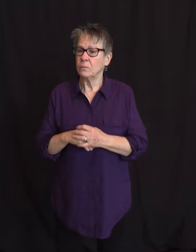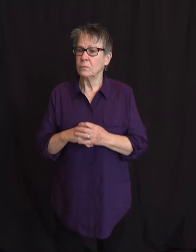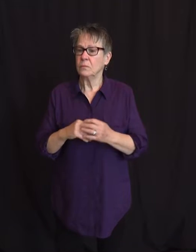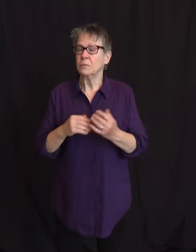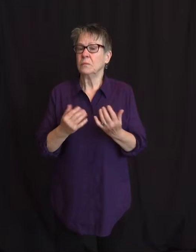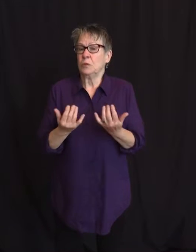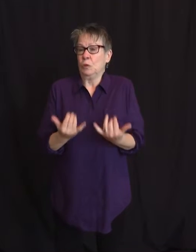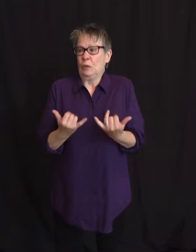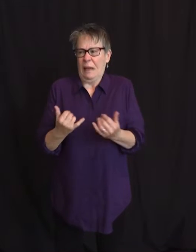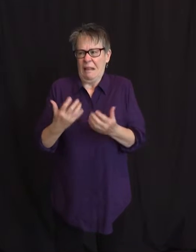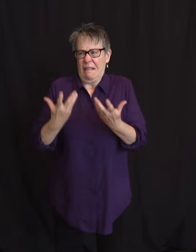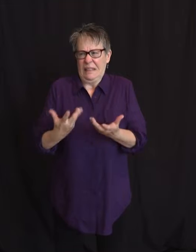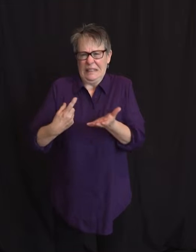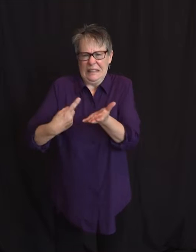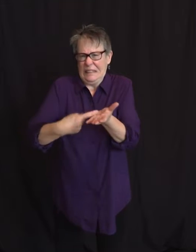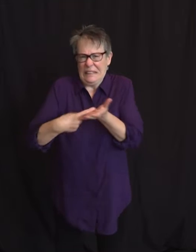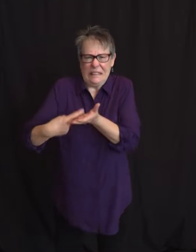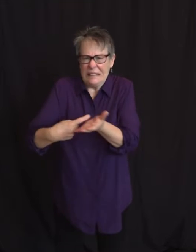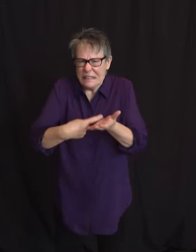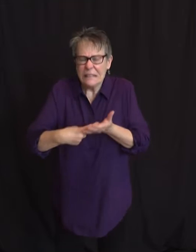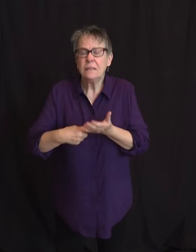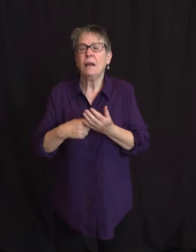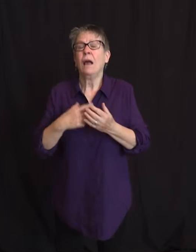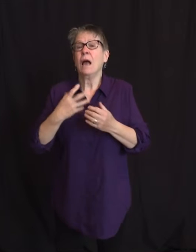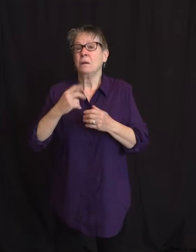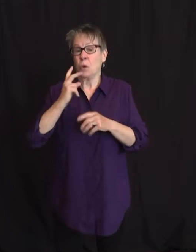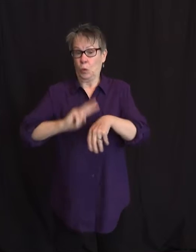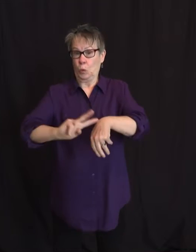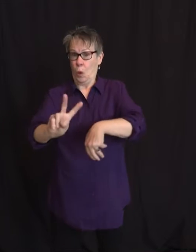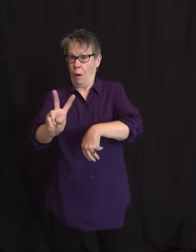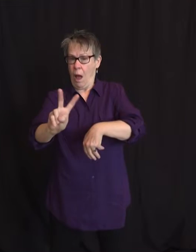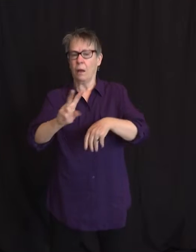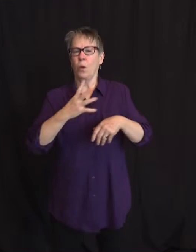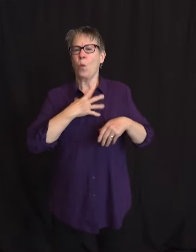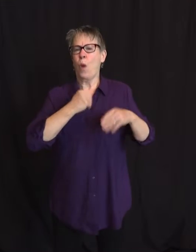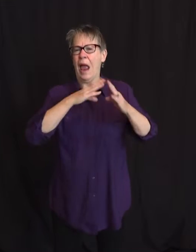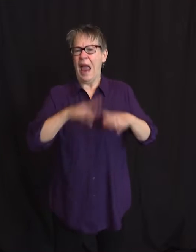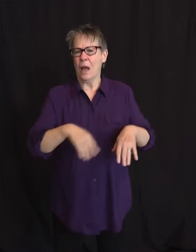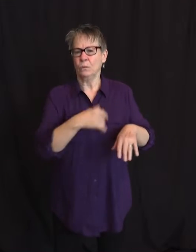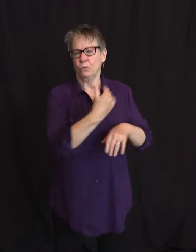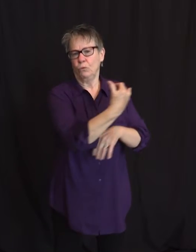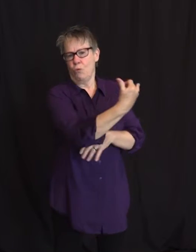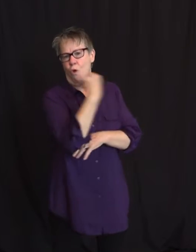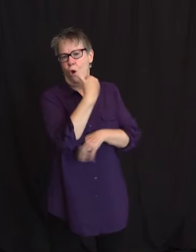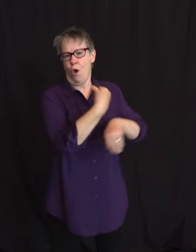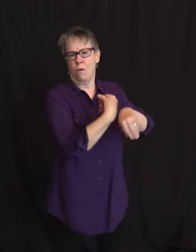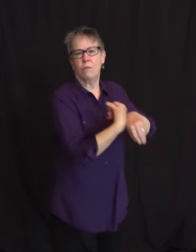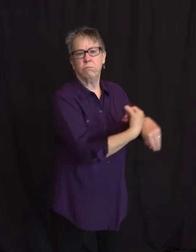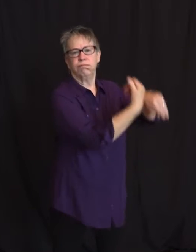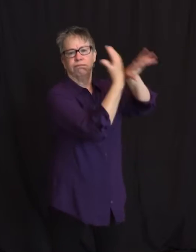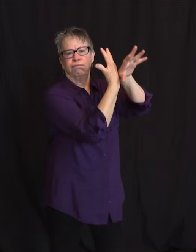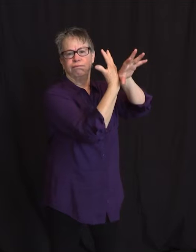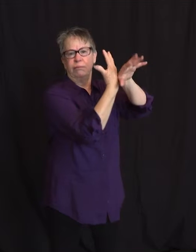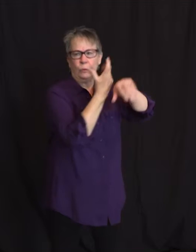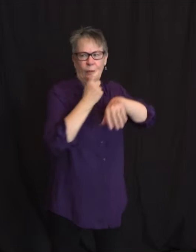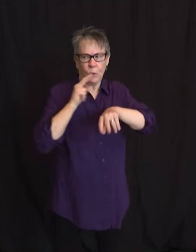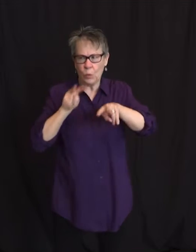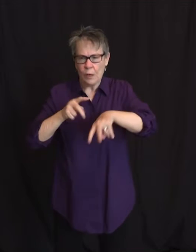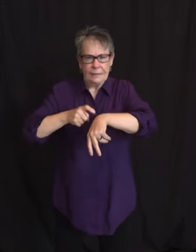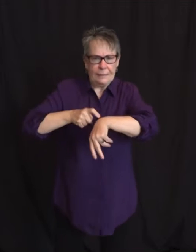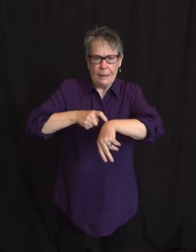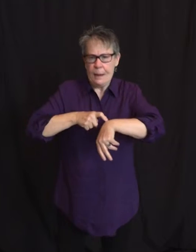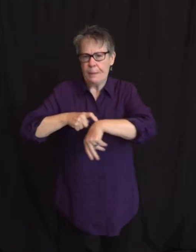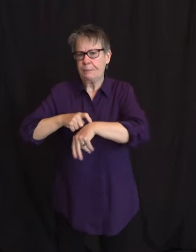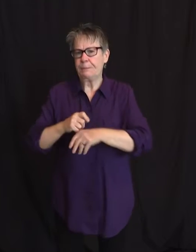a vision to put our state and our people on the road to recovery. However, there is still much more work to do. If we let